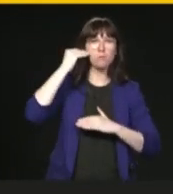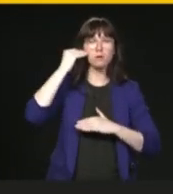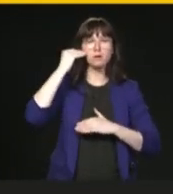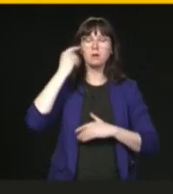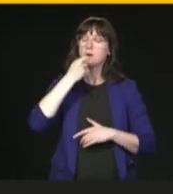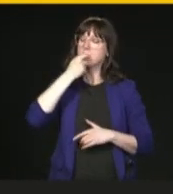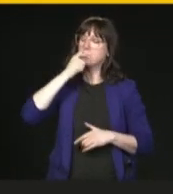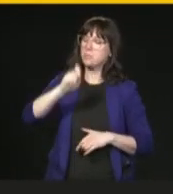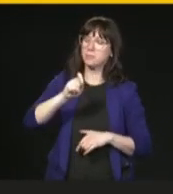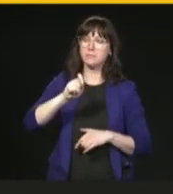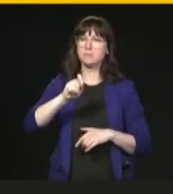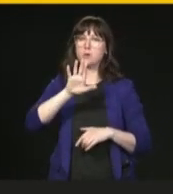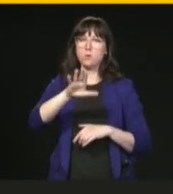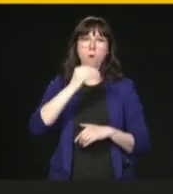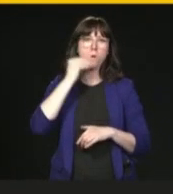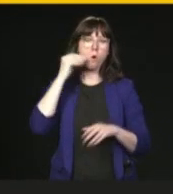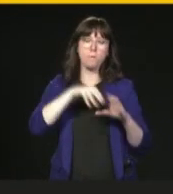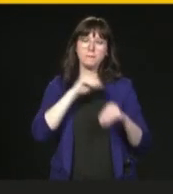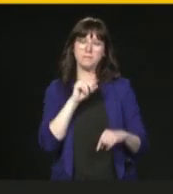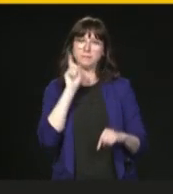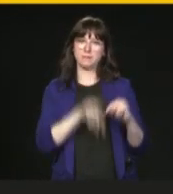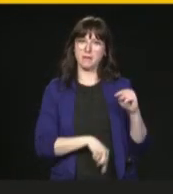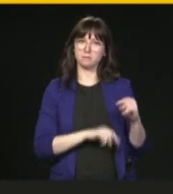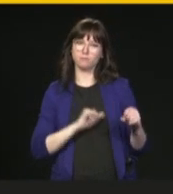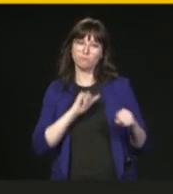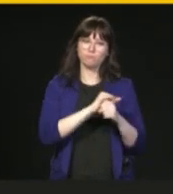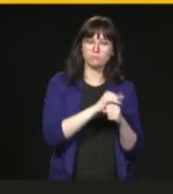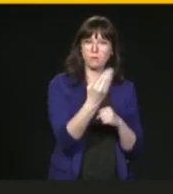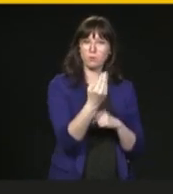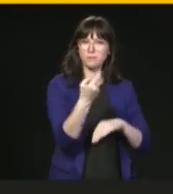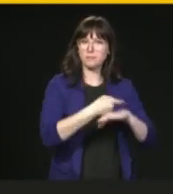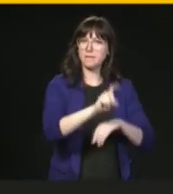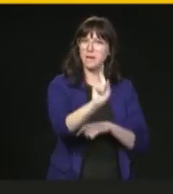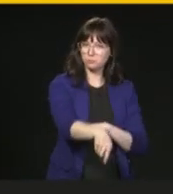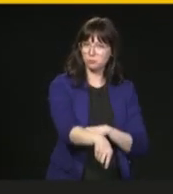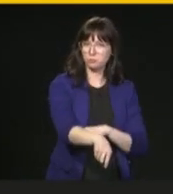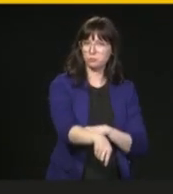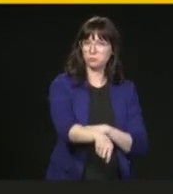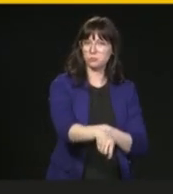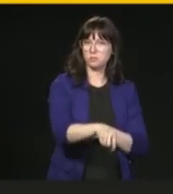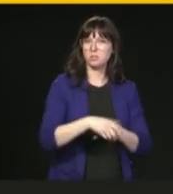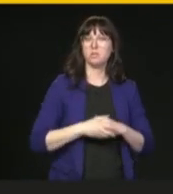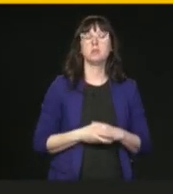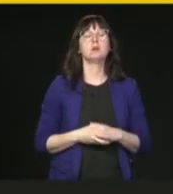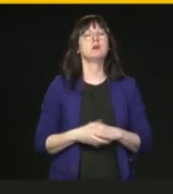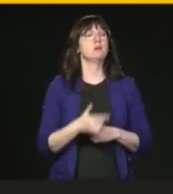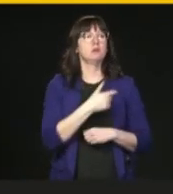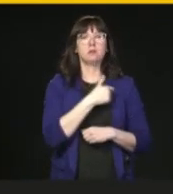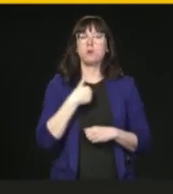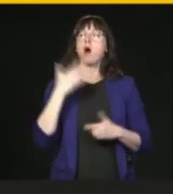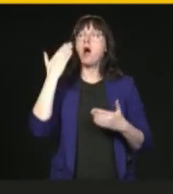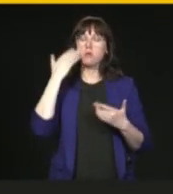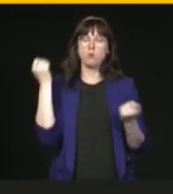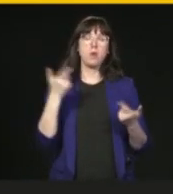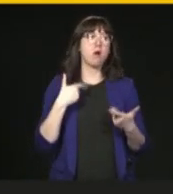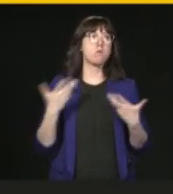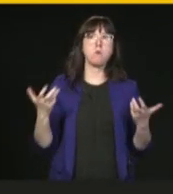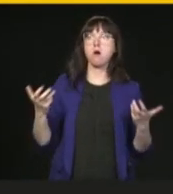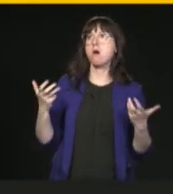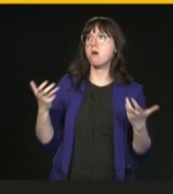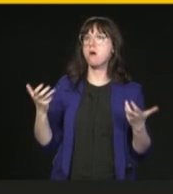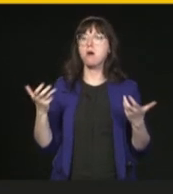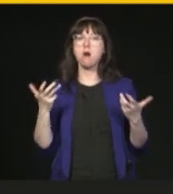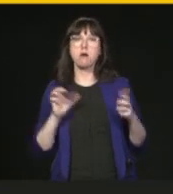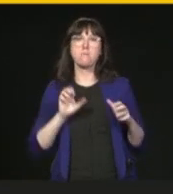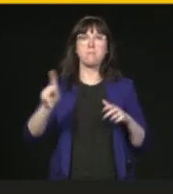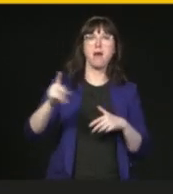under no circumstances can you leave your home for 14 days. We also all want to see life go back to normal as